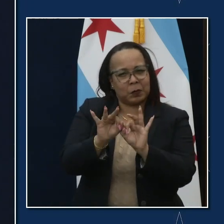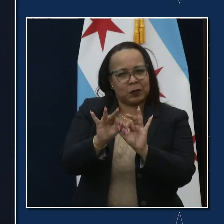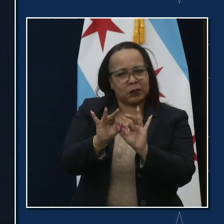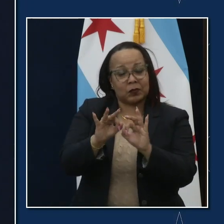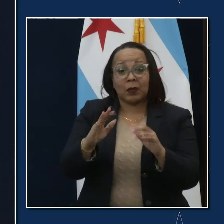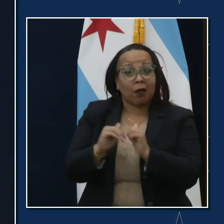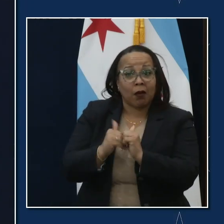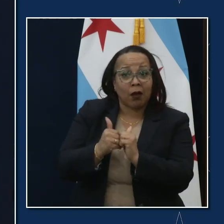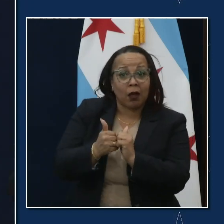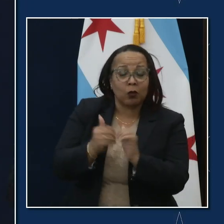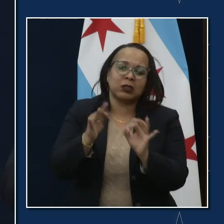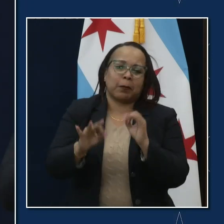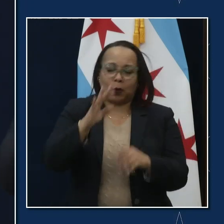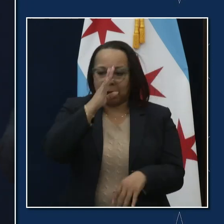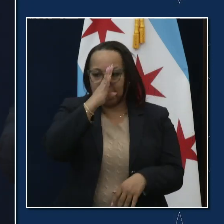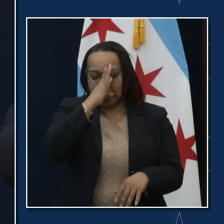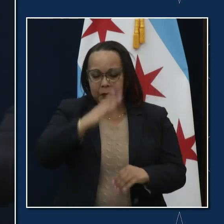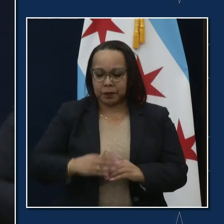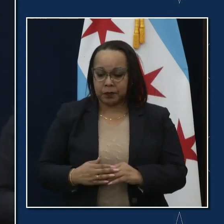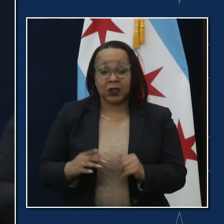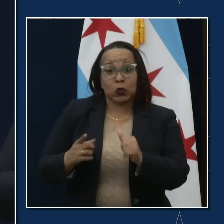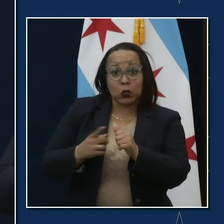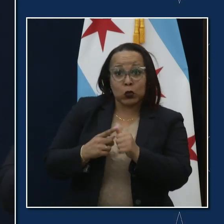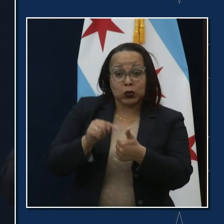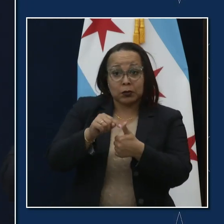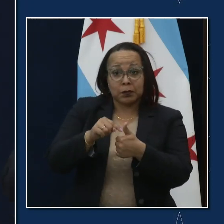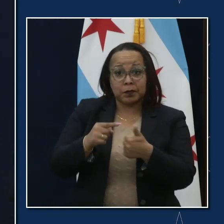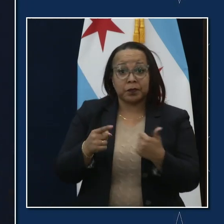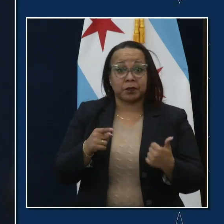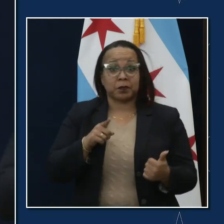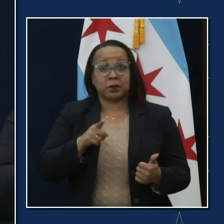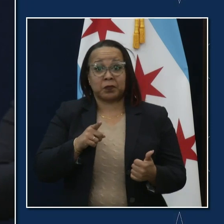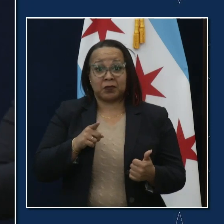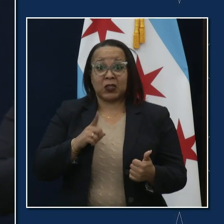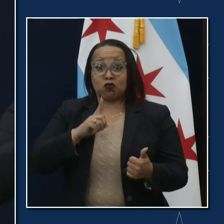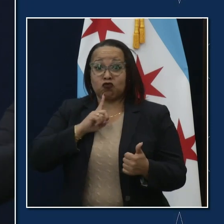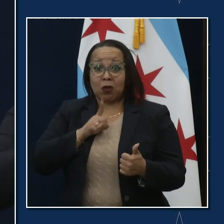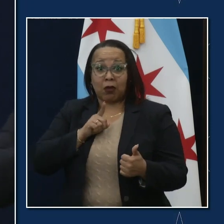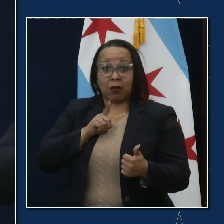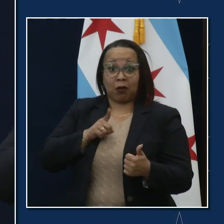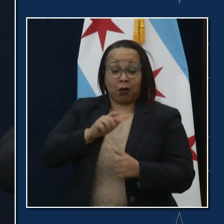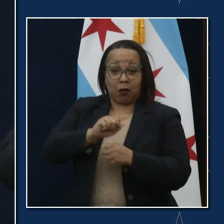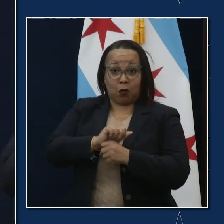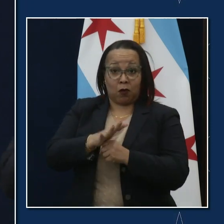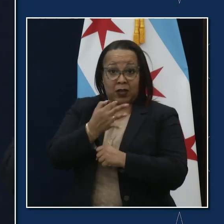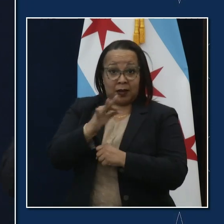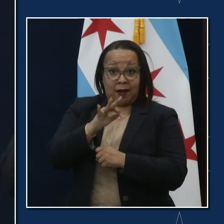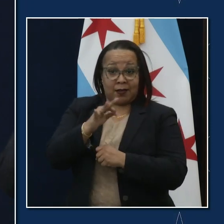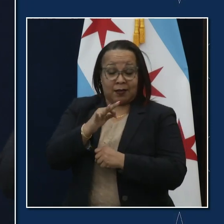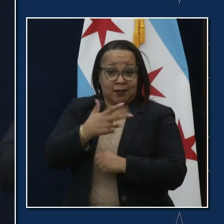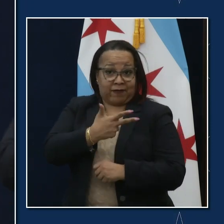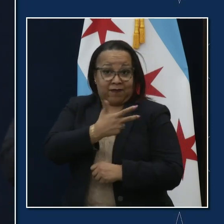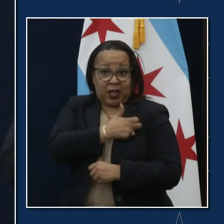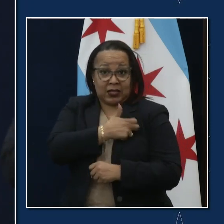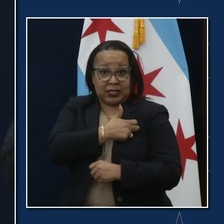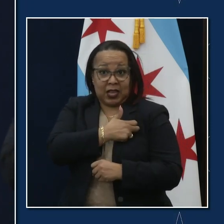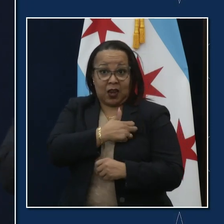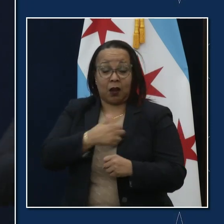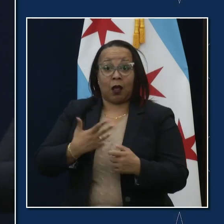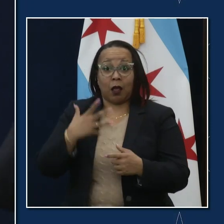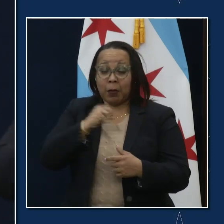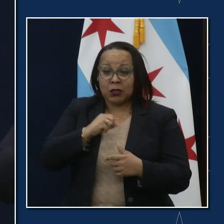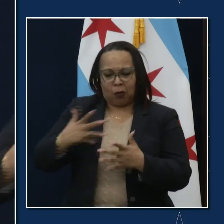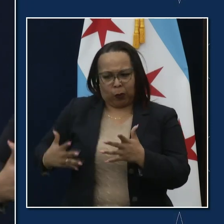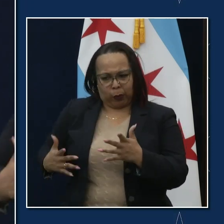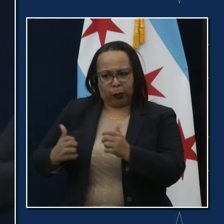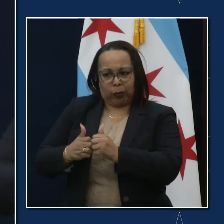And the ways to do that are really simple. First and foremost, stay up to date on your COVID-19 vaccines. I am